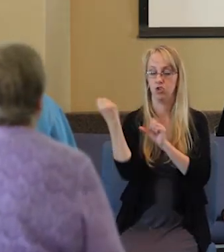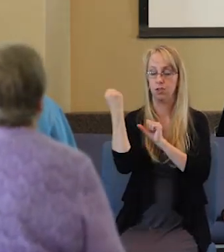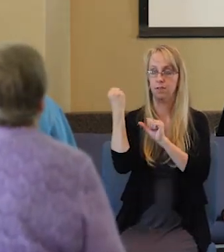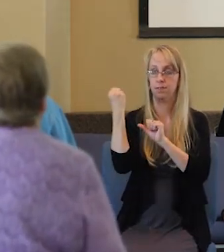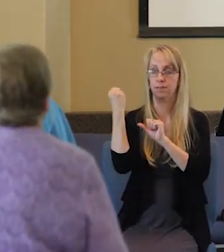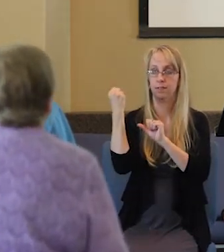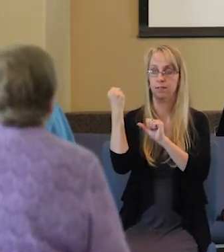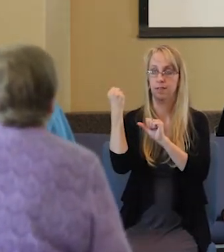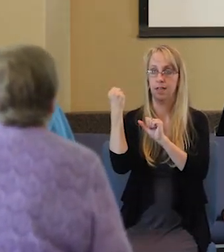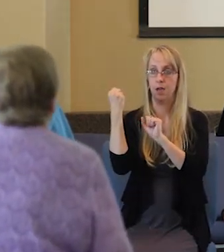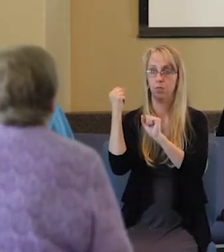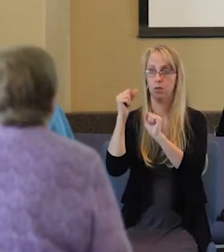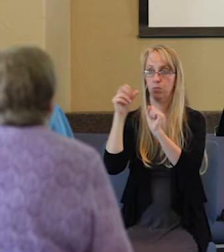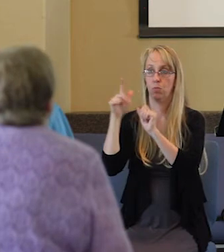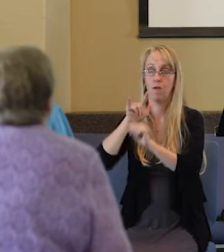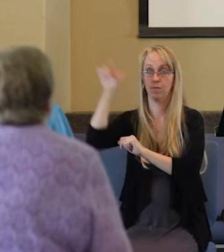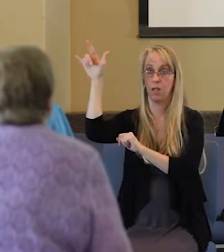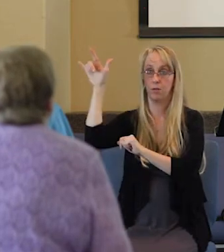airplane.